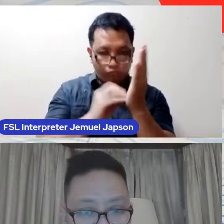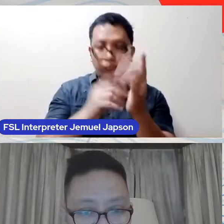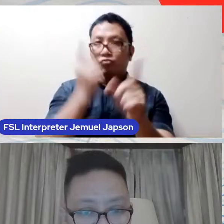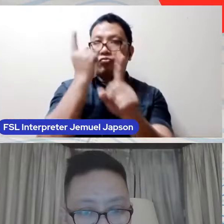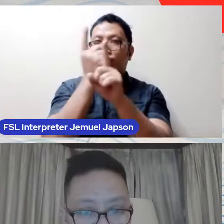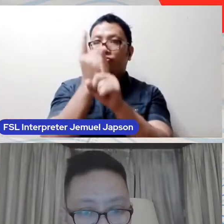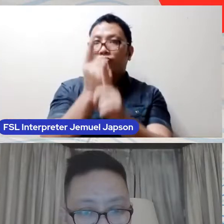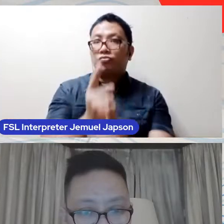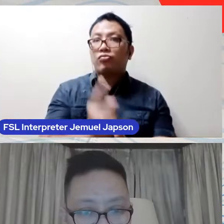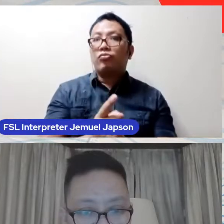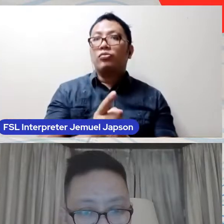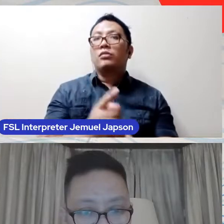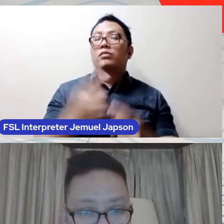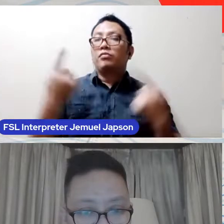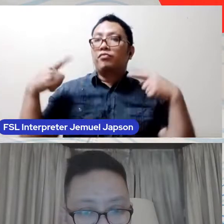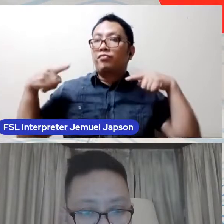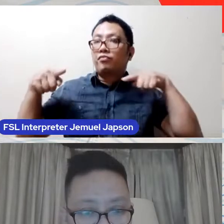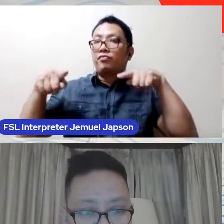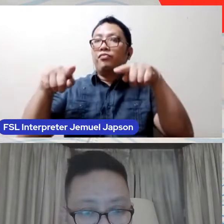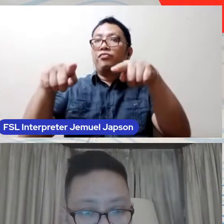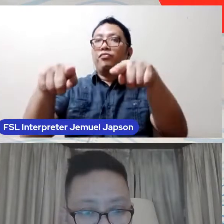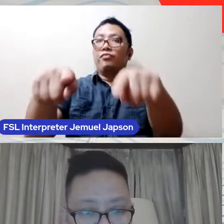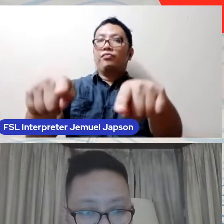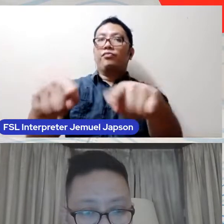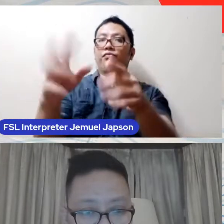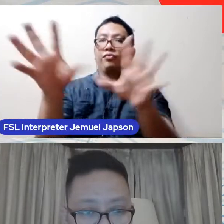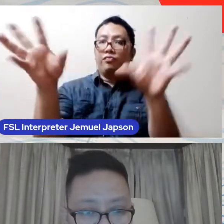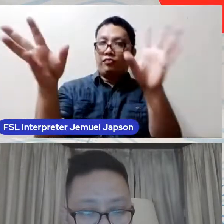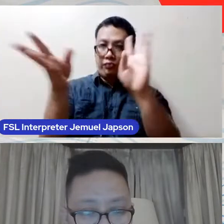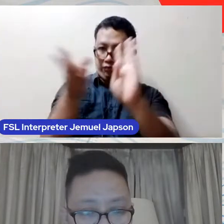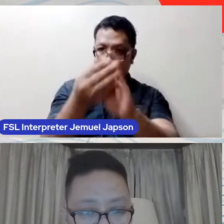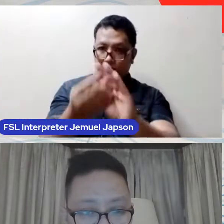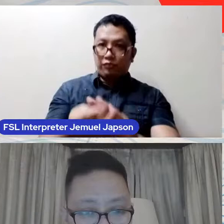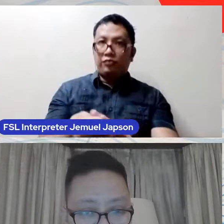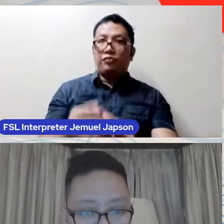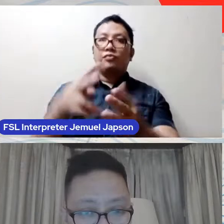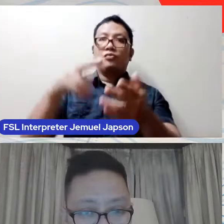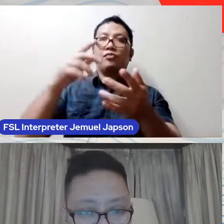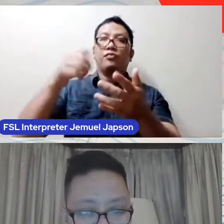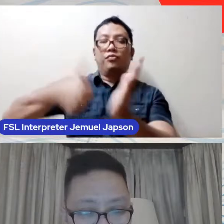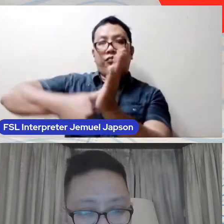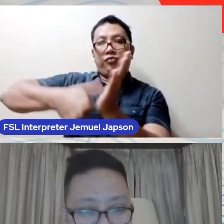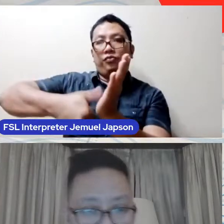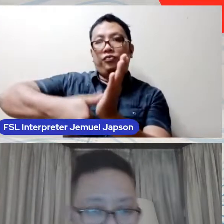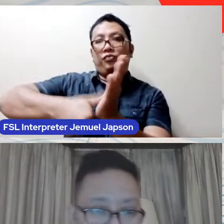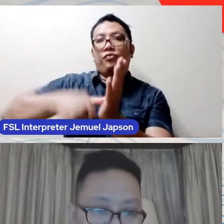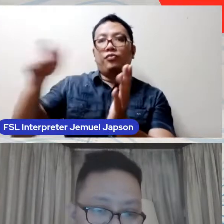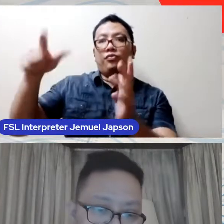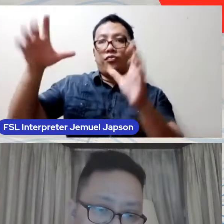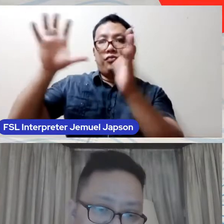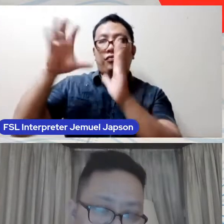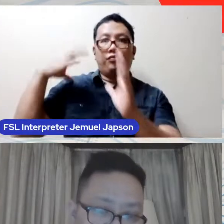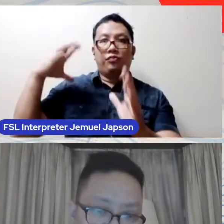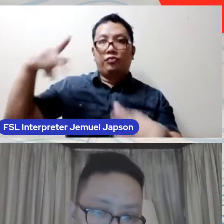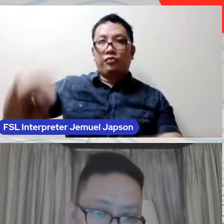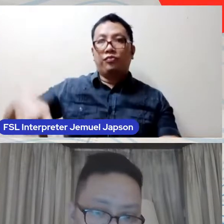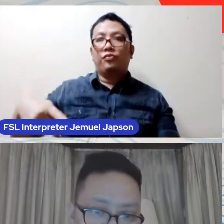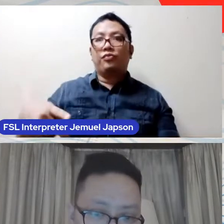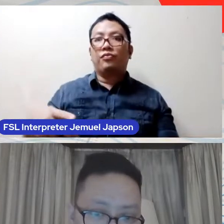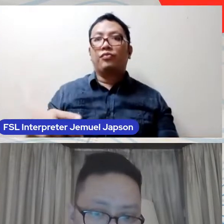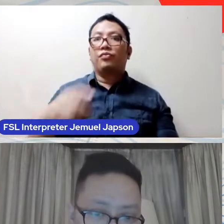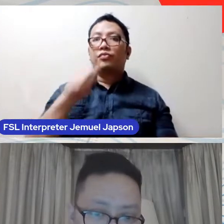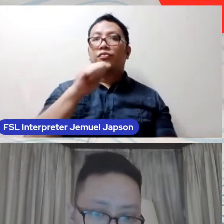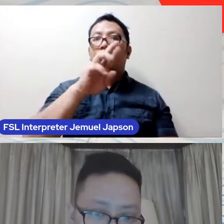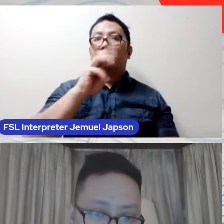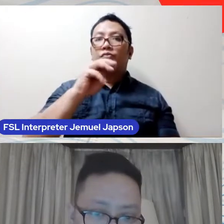talaga bang in sync sila sa pag-record at pagtatali ng mga botong binabasa po ng chairperson. Tapos, so Army team number 1.